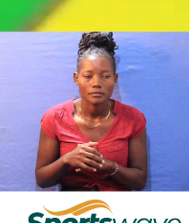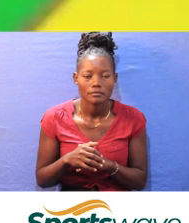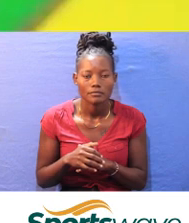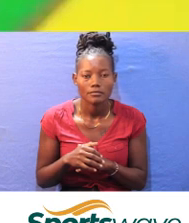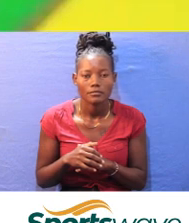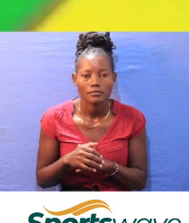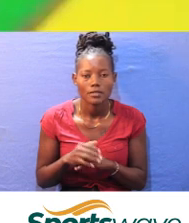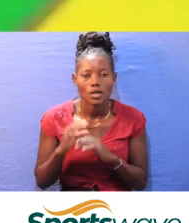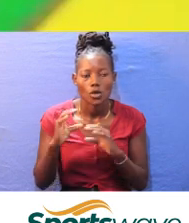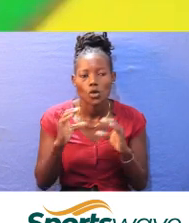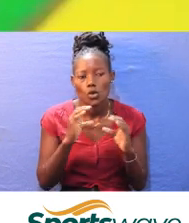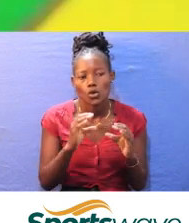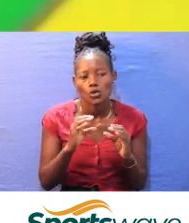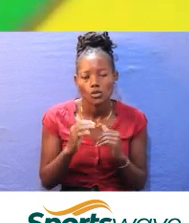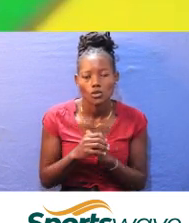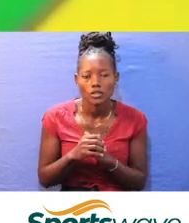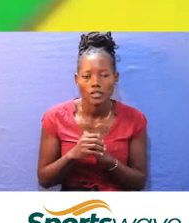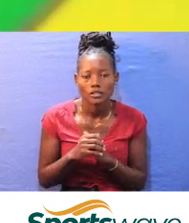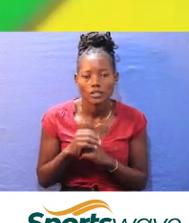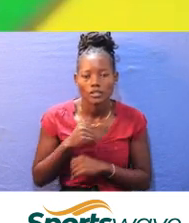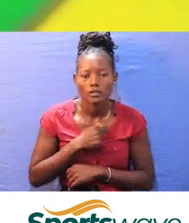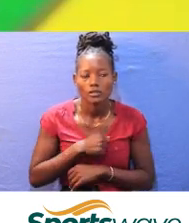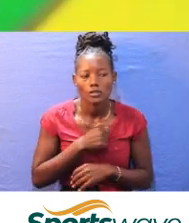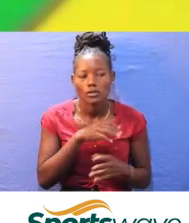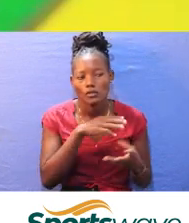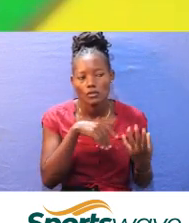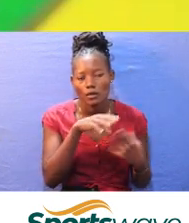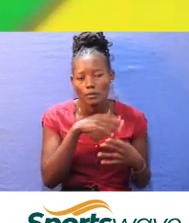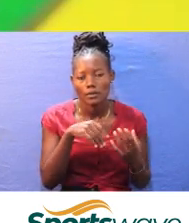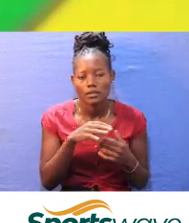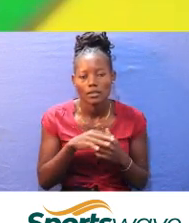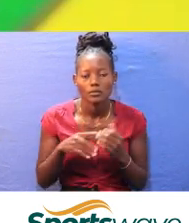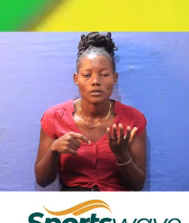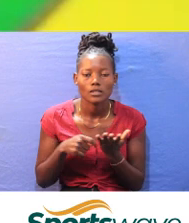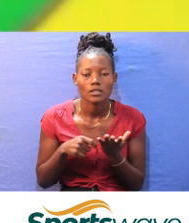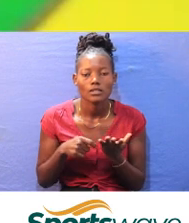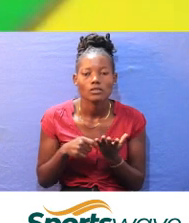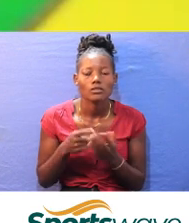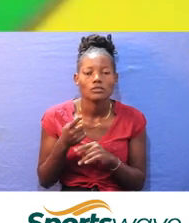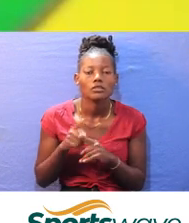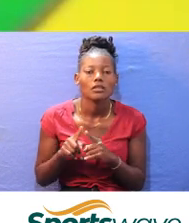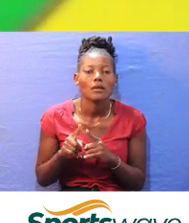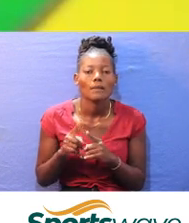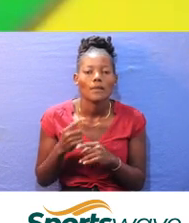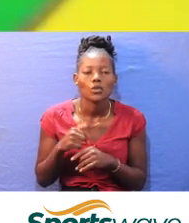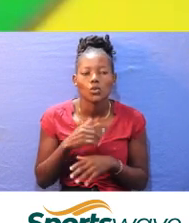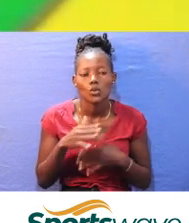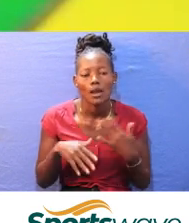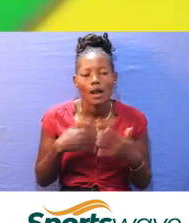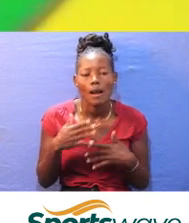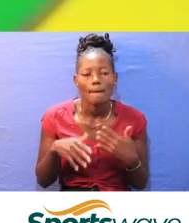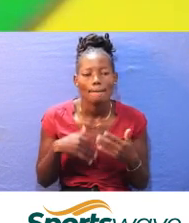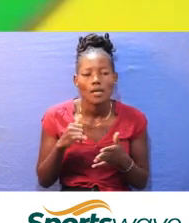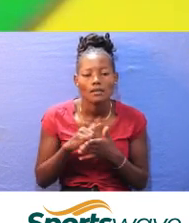fellow coaches. Sorry for the mix-up with the technology, but we are happy or glad that now